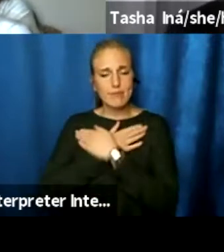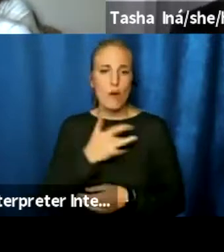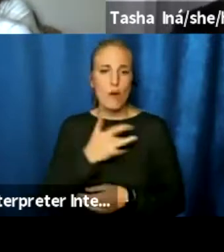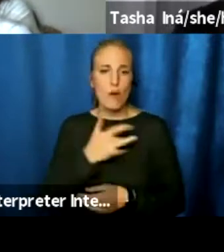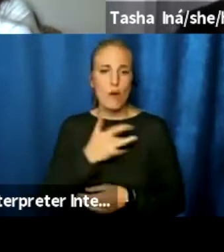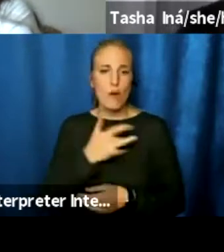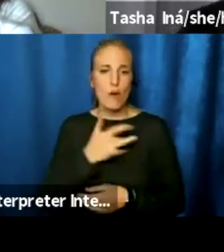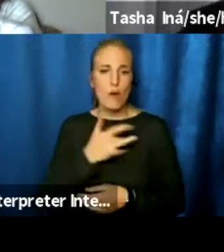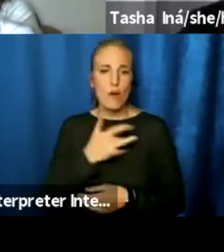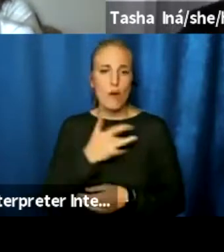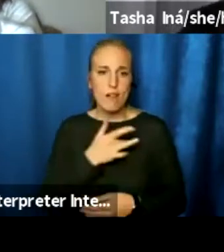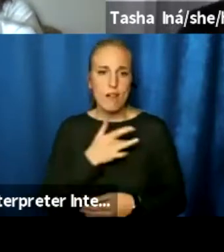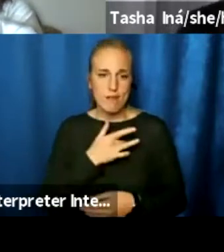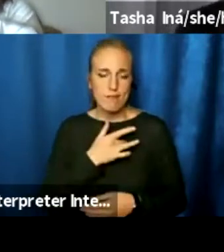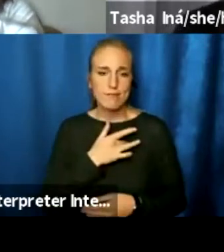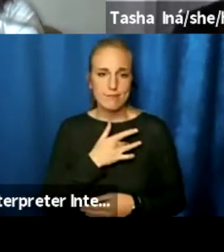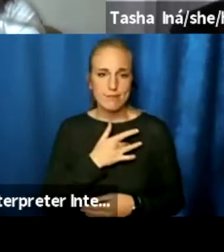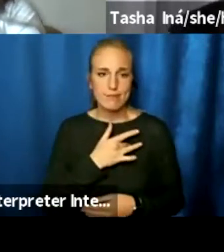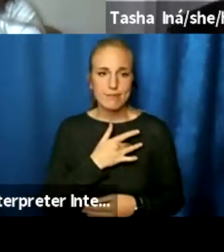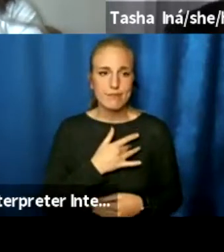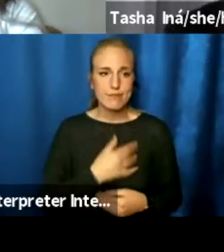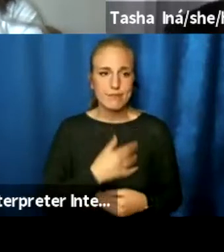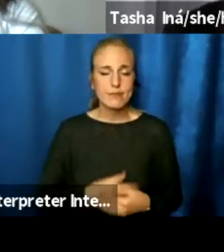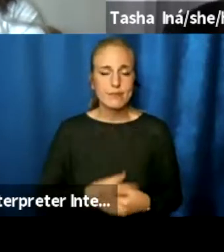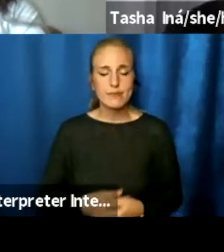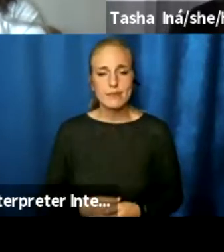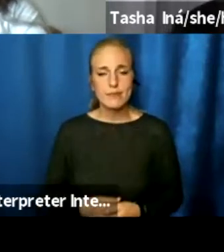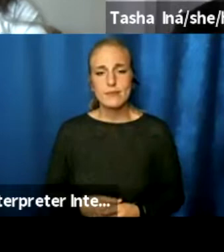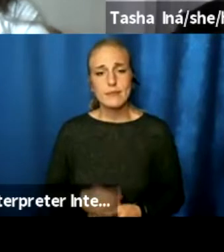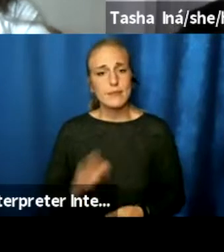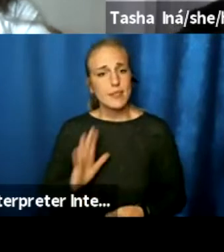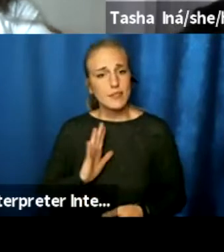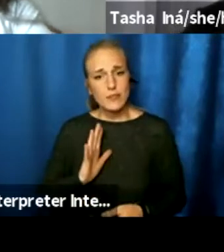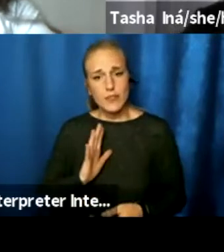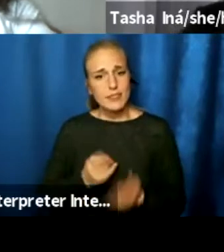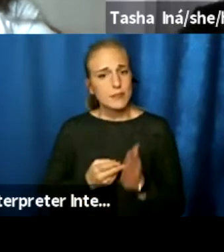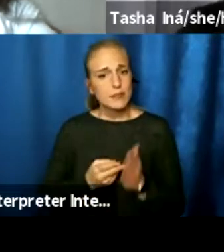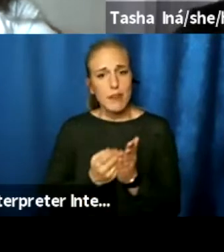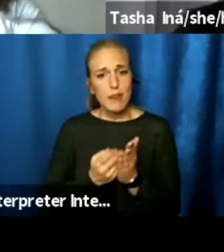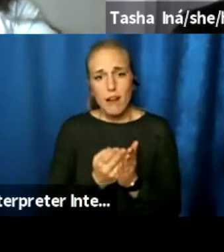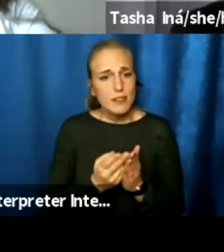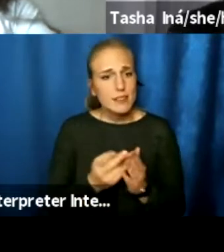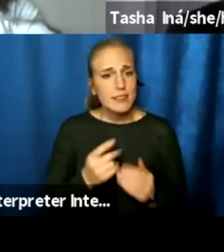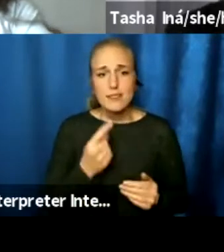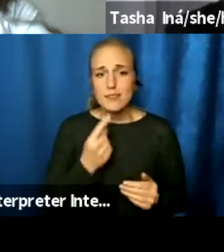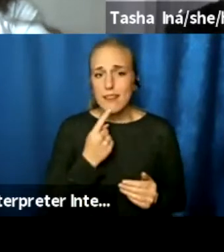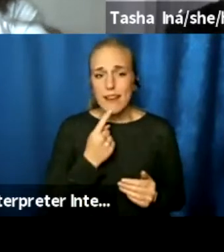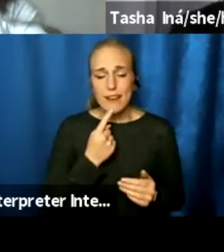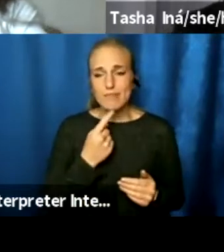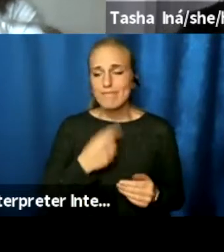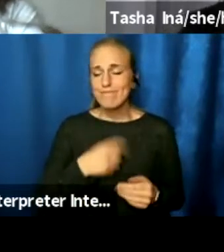It's okay to be honest, to say, I am grieving. I'm not okay.